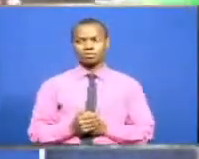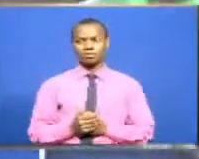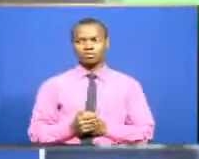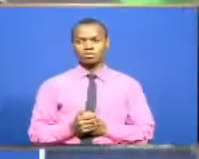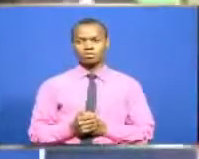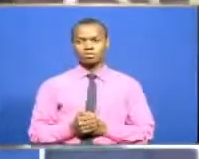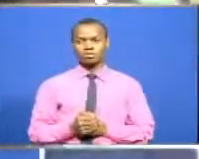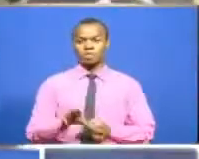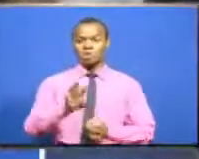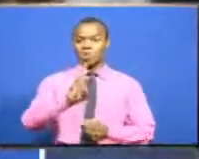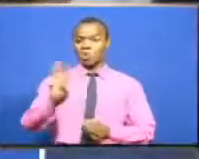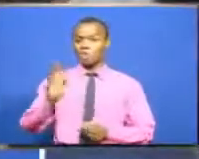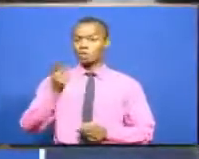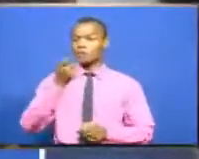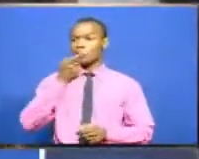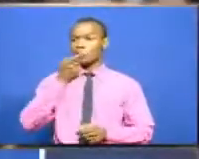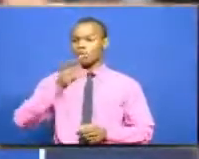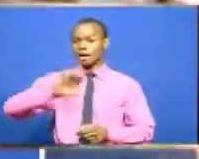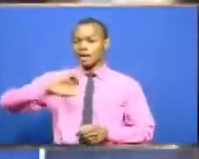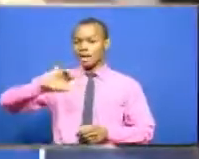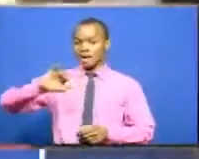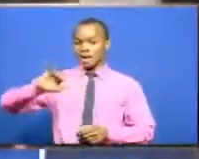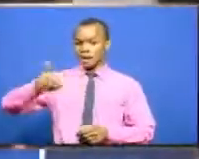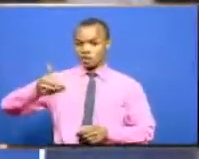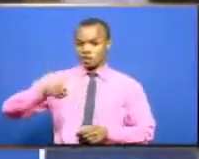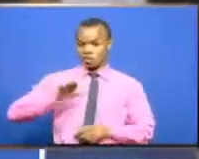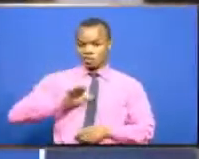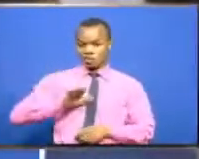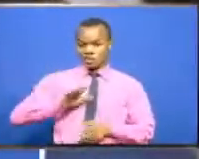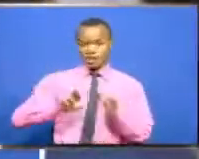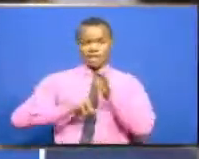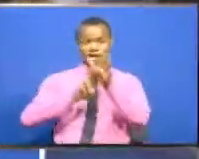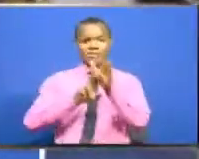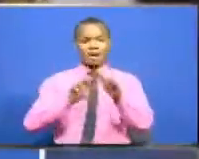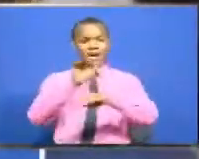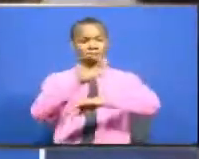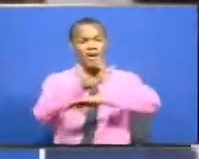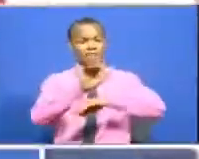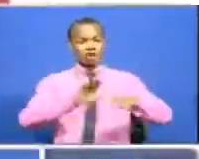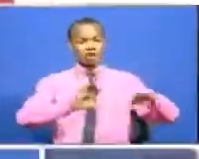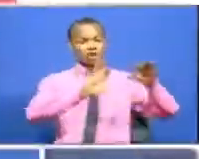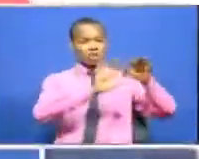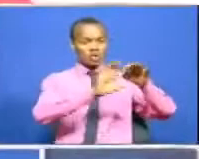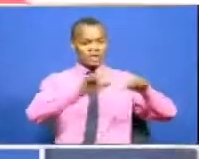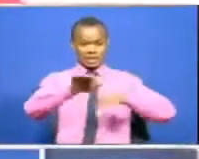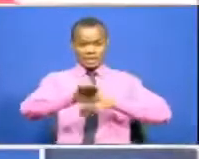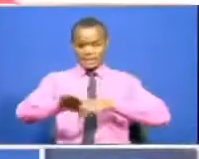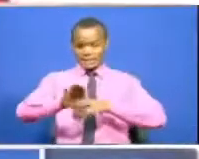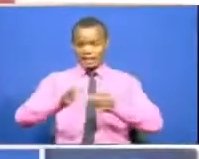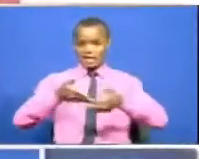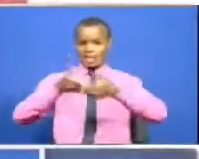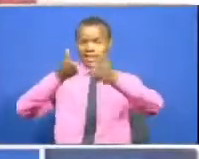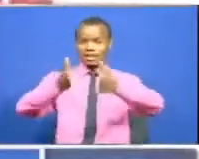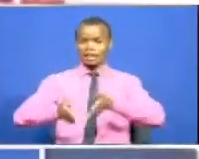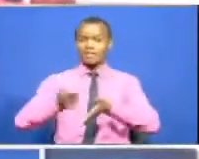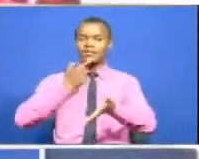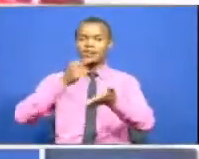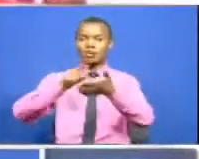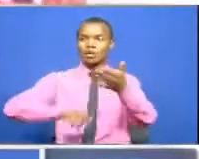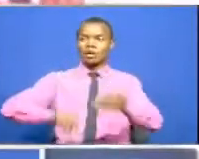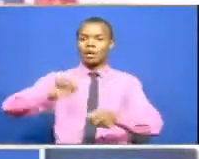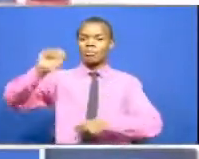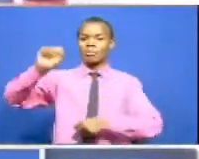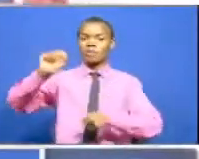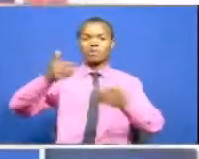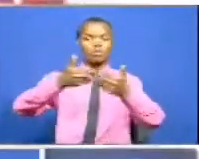Meanwhile, West Pokot County Woman Representative Lilian Tomtom has called for unity among area leaders, arguing that political divisions